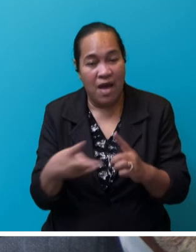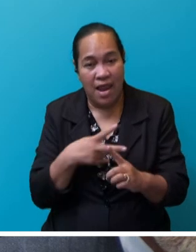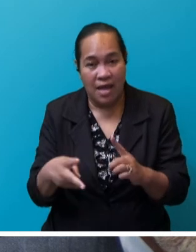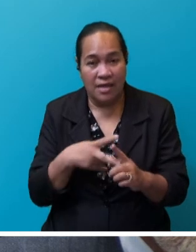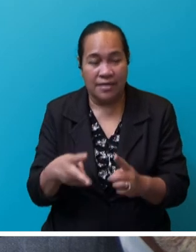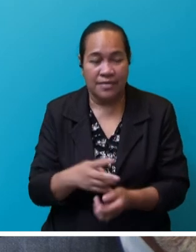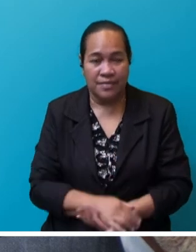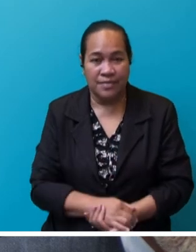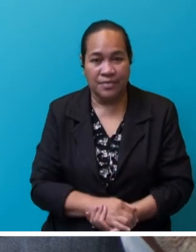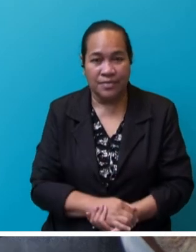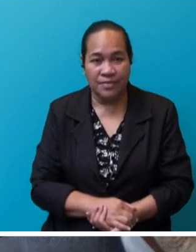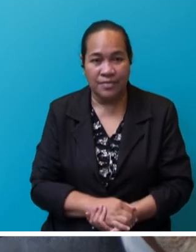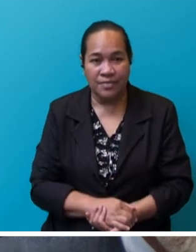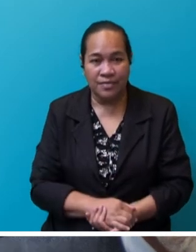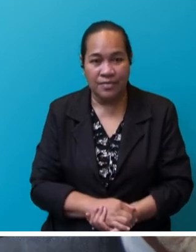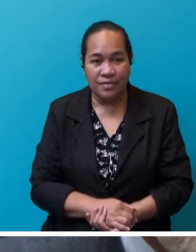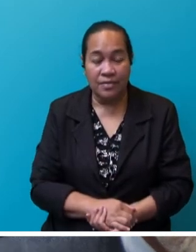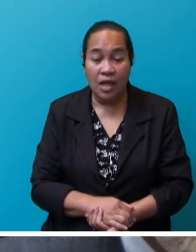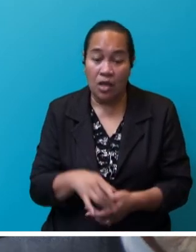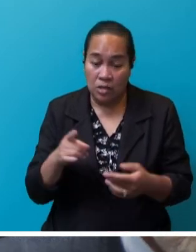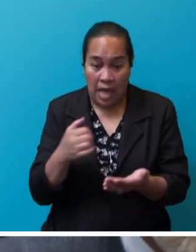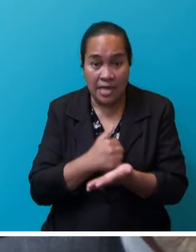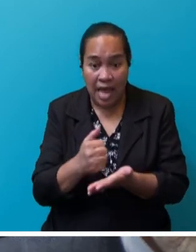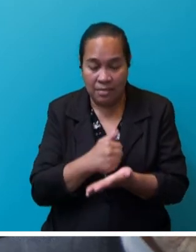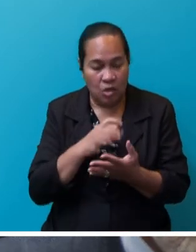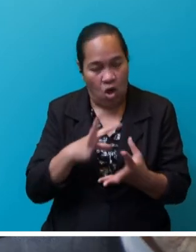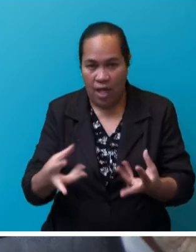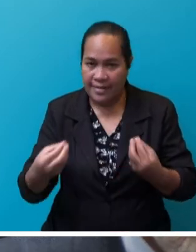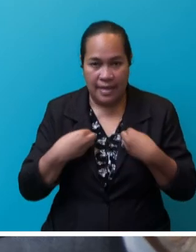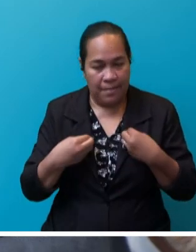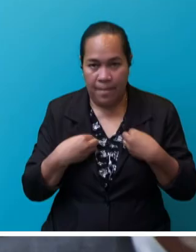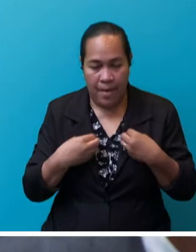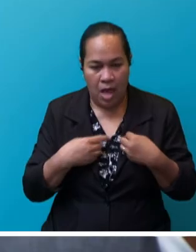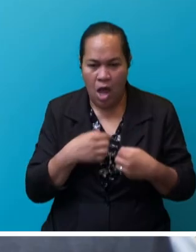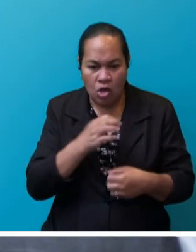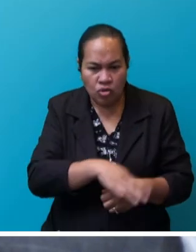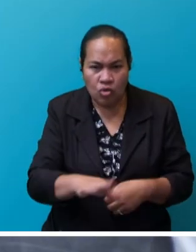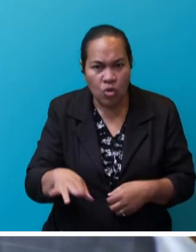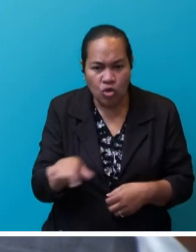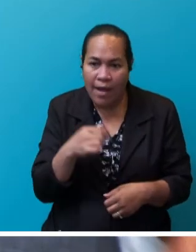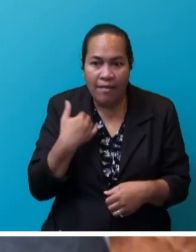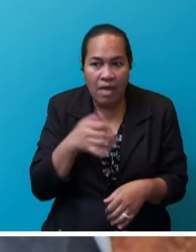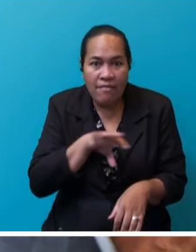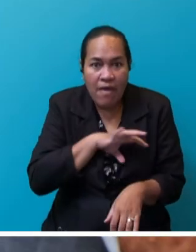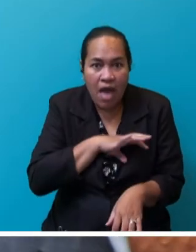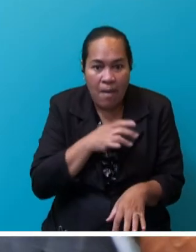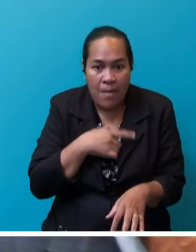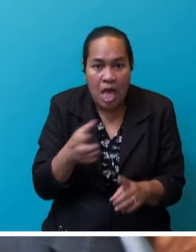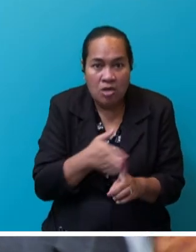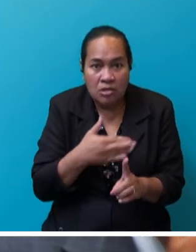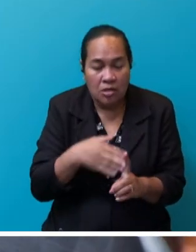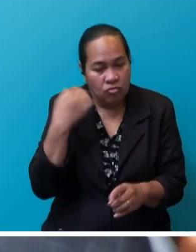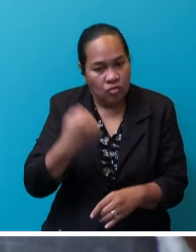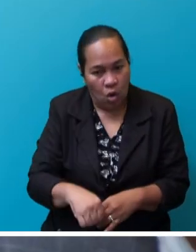Deputy Madam Speaker, these numbers are not acceptable. No child should live in fear of abuse in our country. No girl should